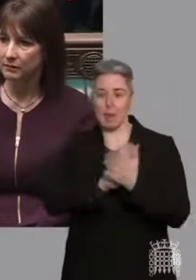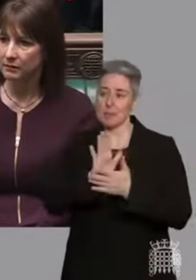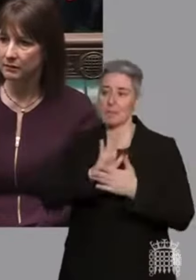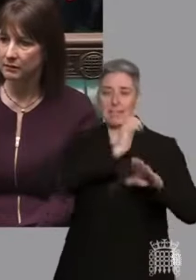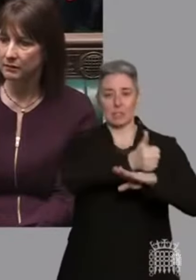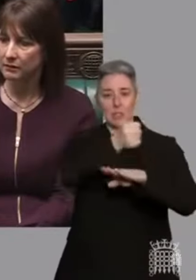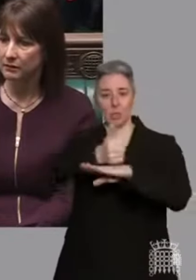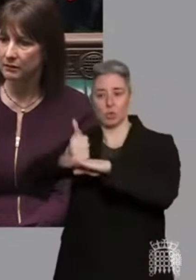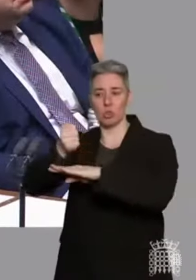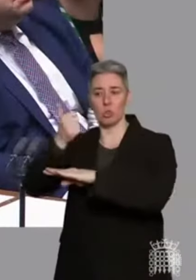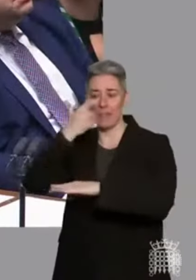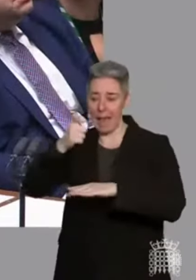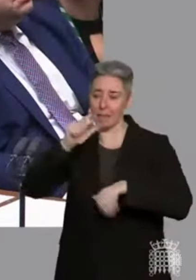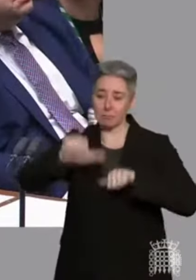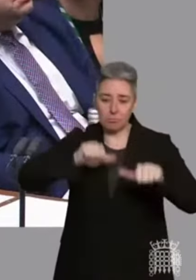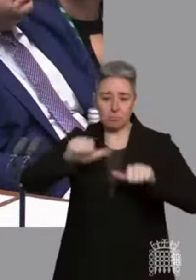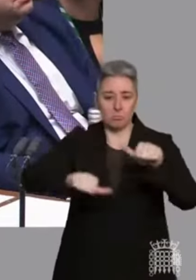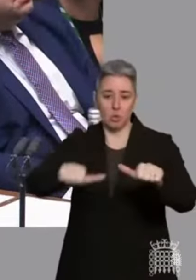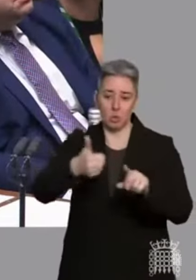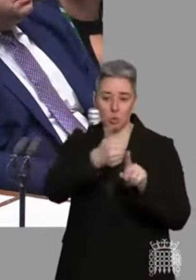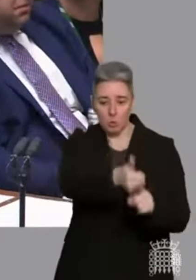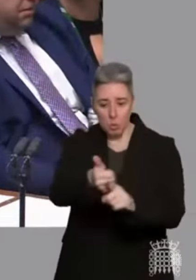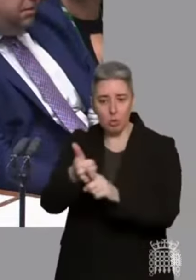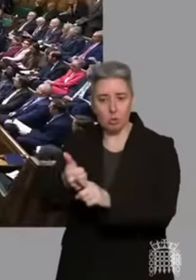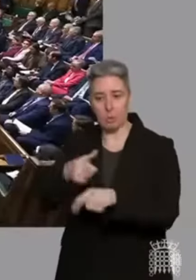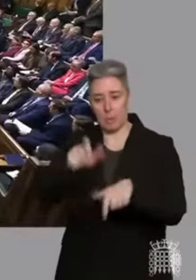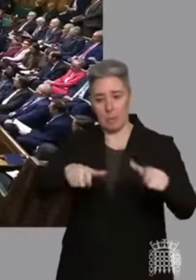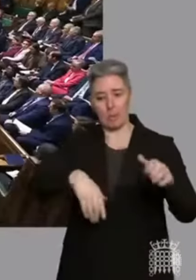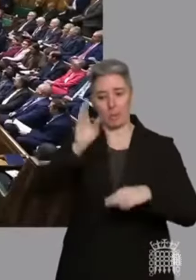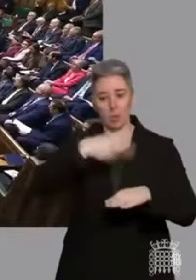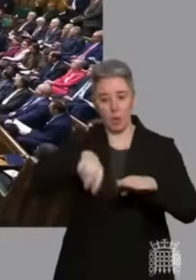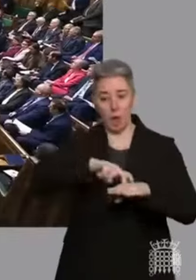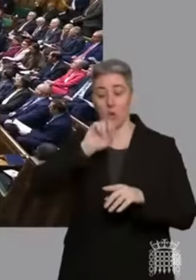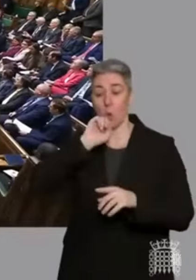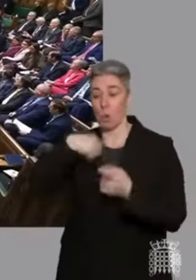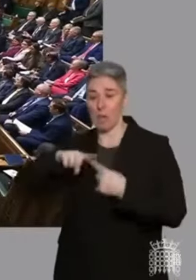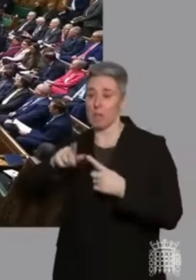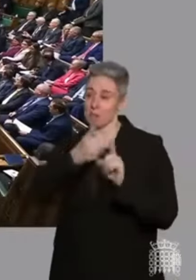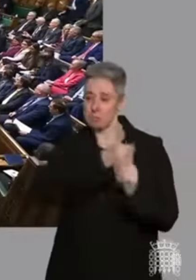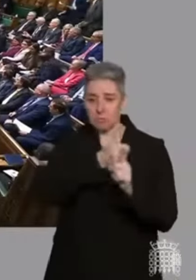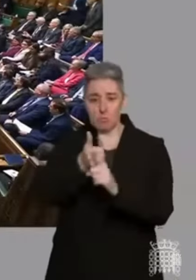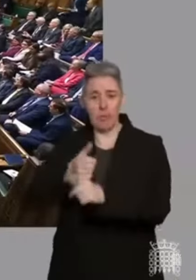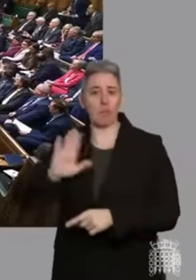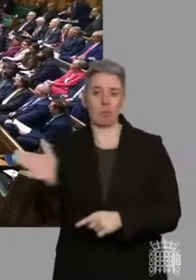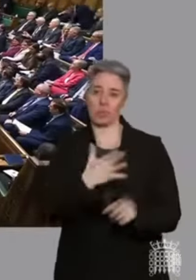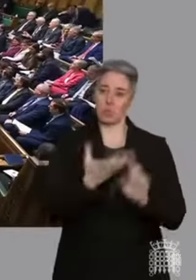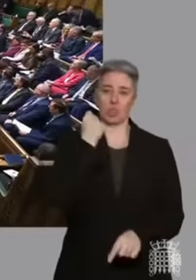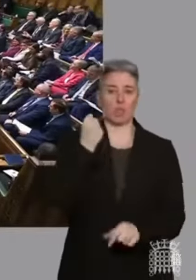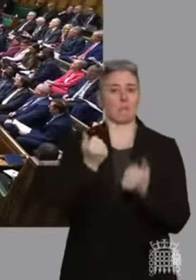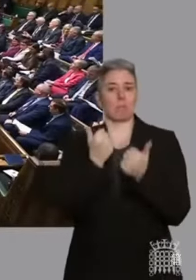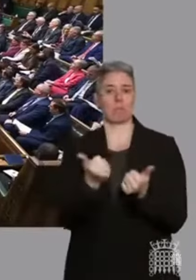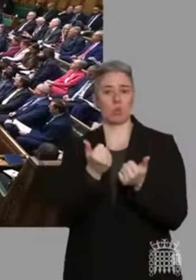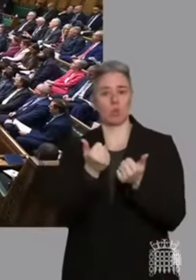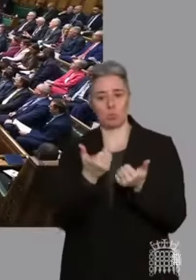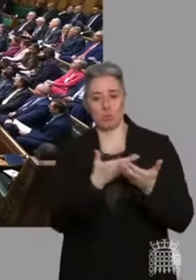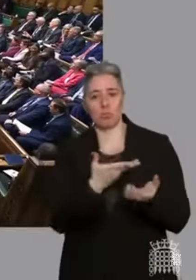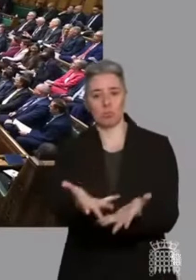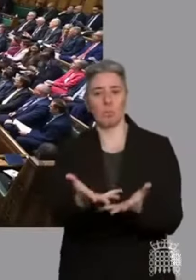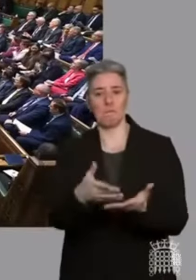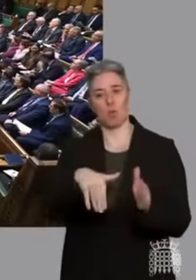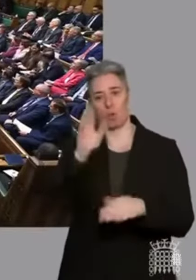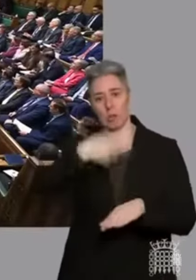to work with all parties to that end. Jill Furness. I was delighted to recently visit Chaucer School, a